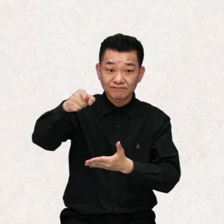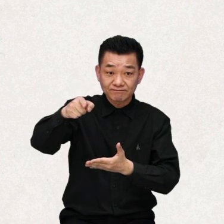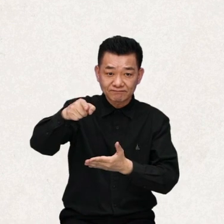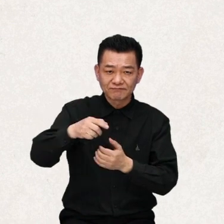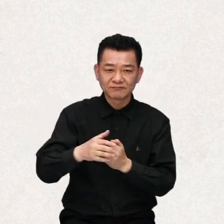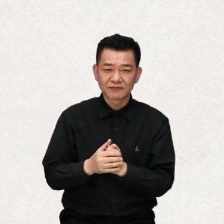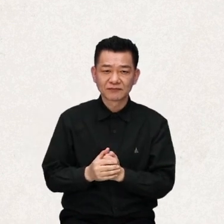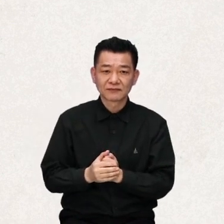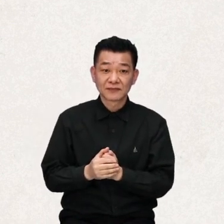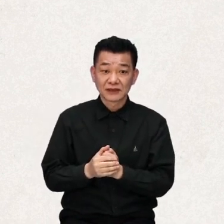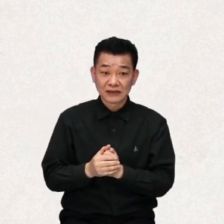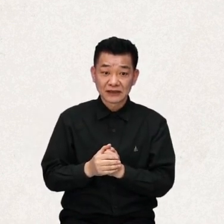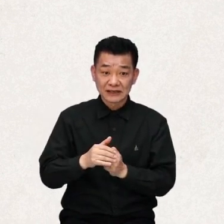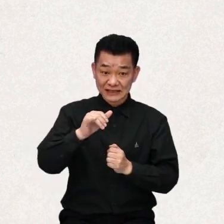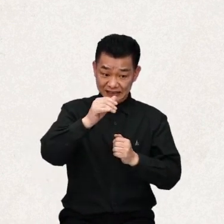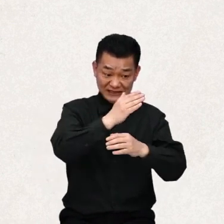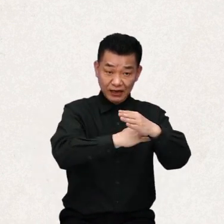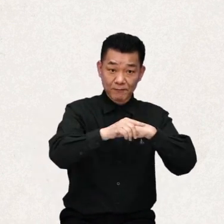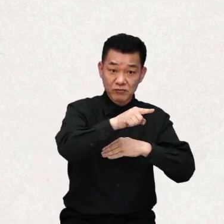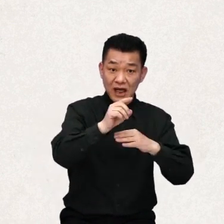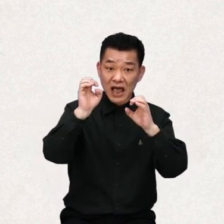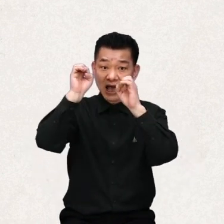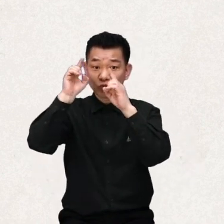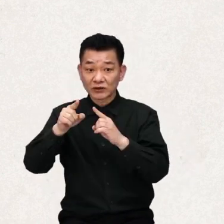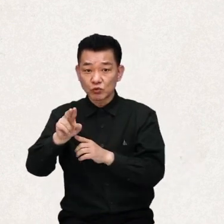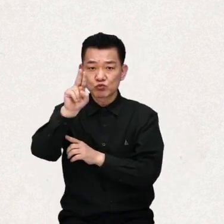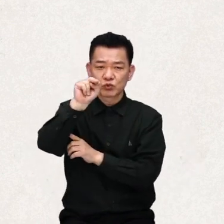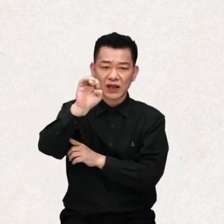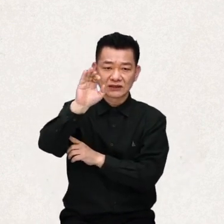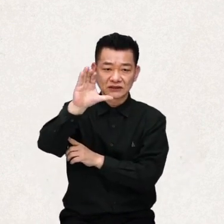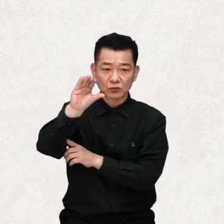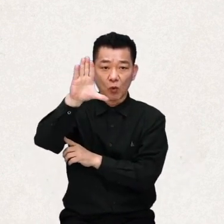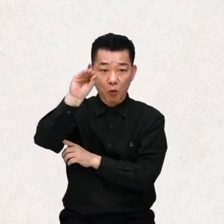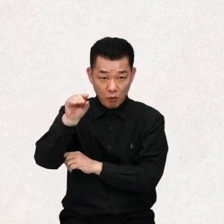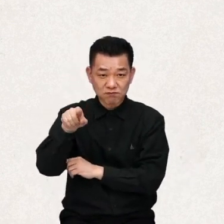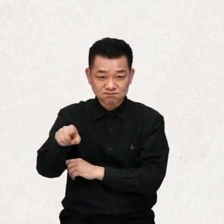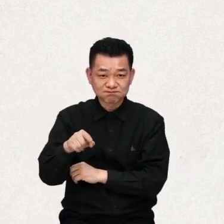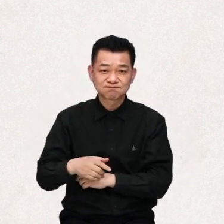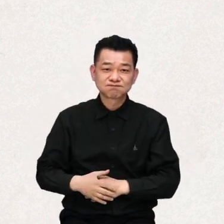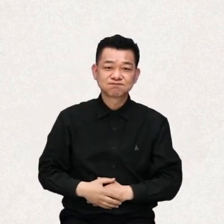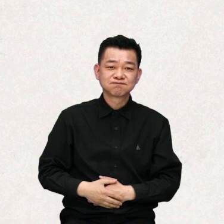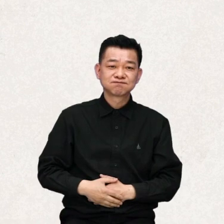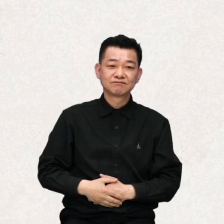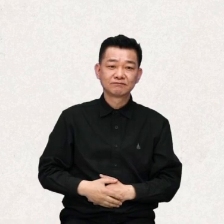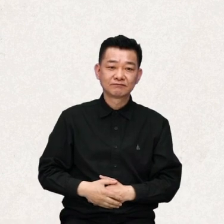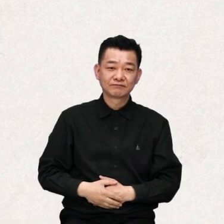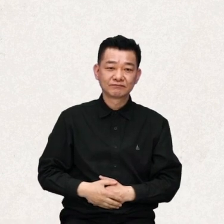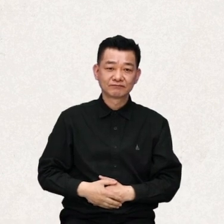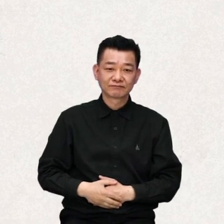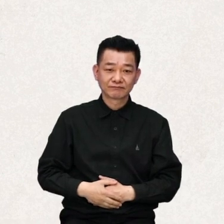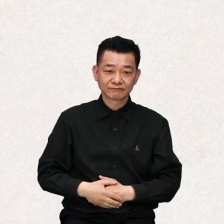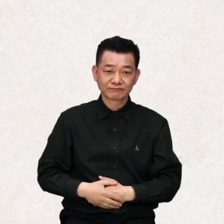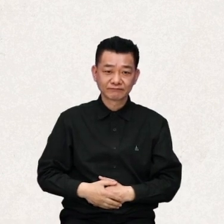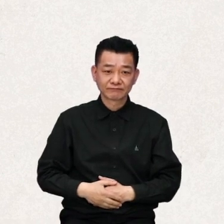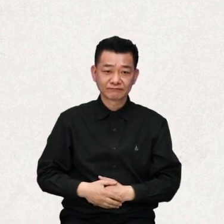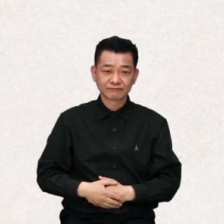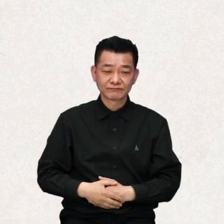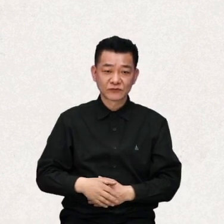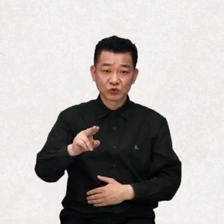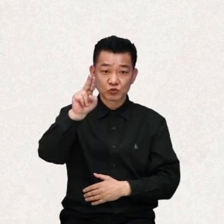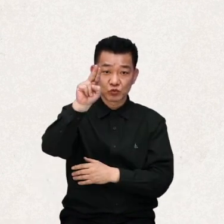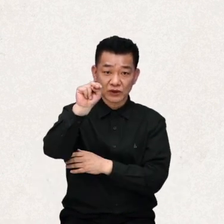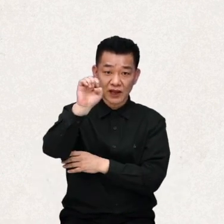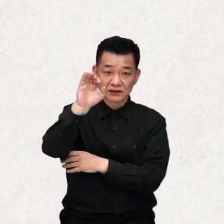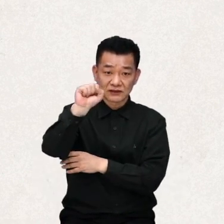Human Rights, United Nations Educational, Scientific and Cultural Organization, UNESCO, for